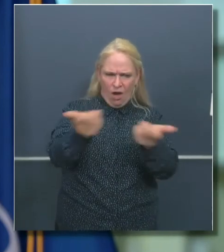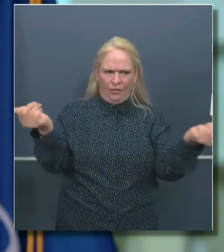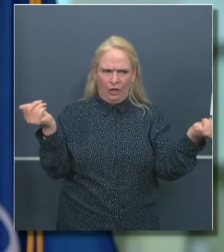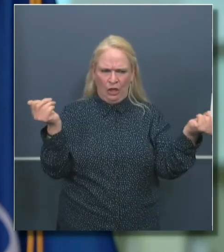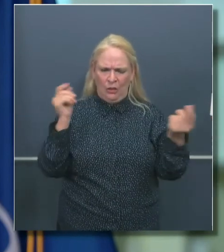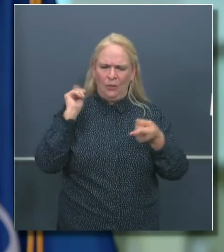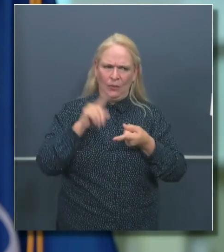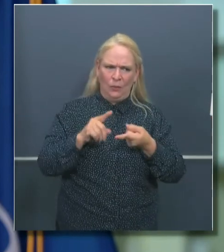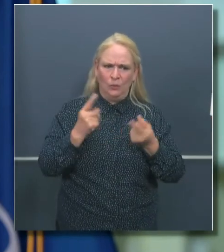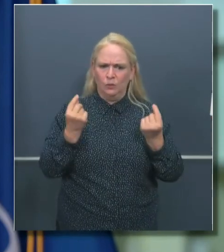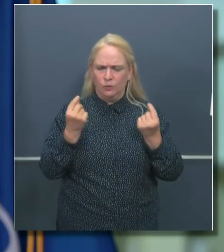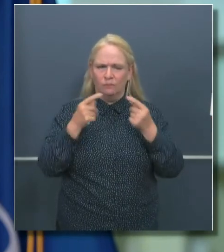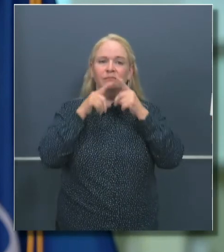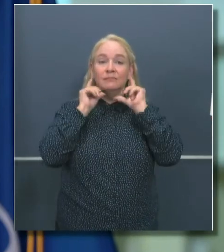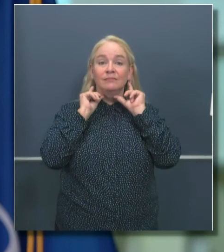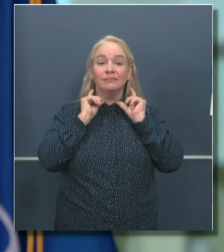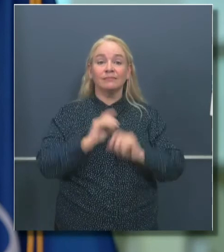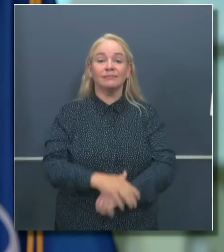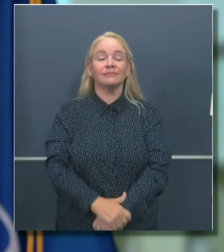Chronicle.